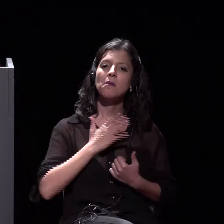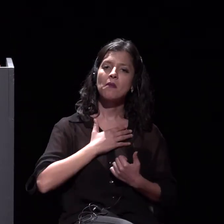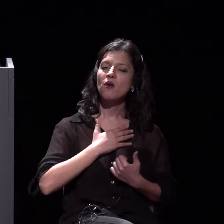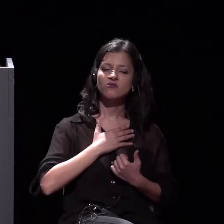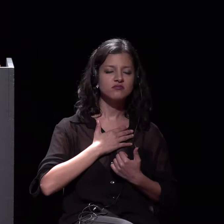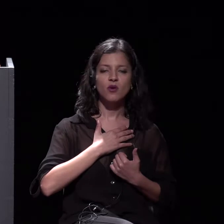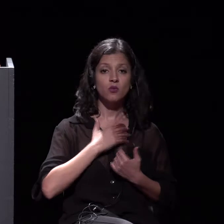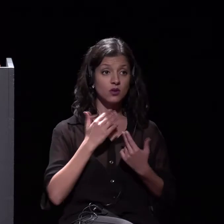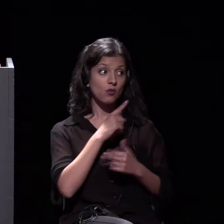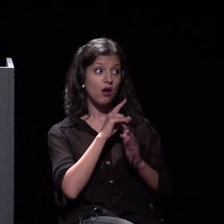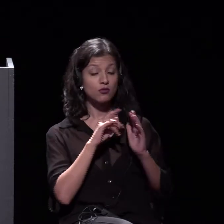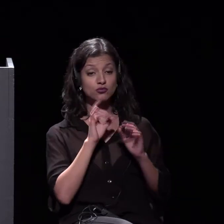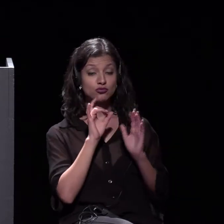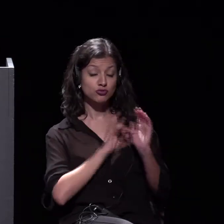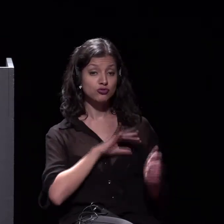telling